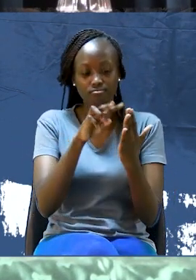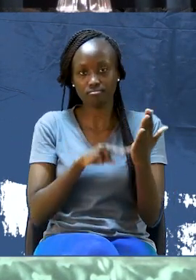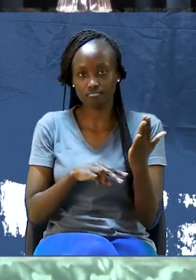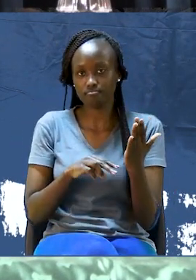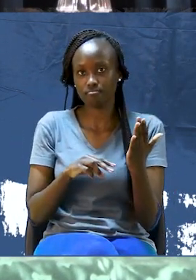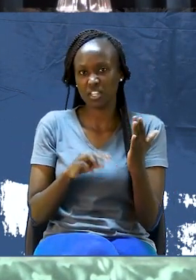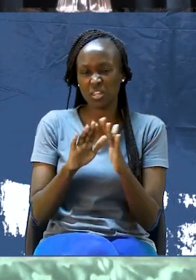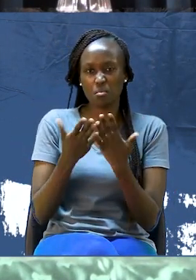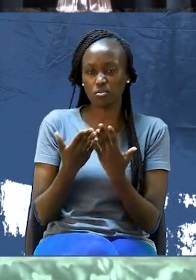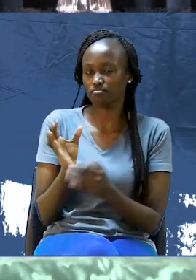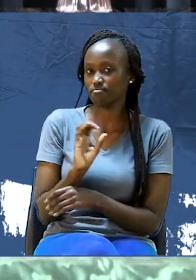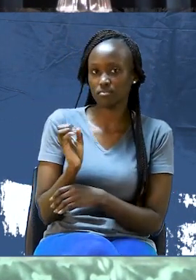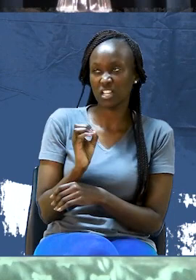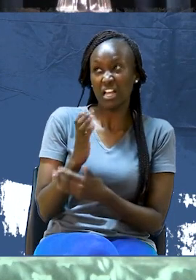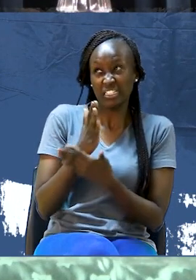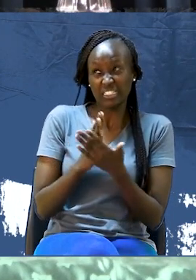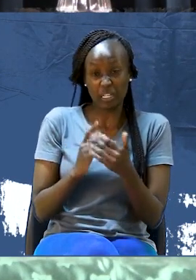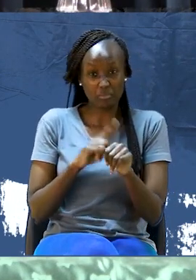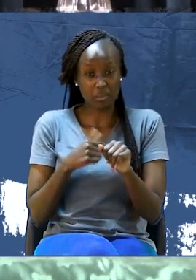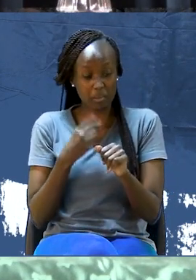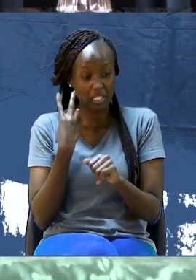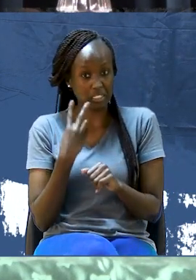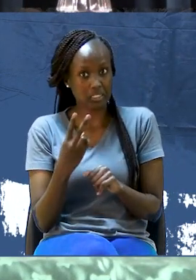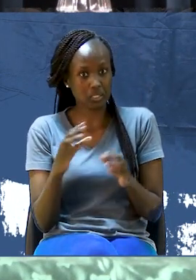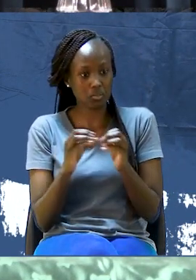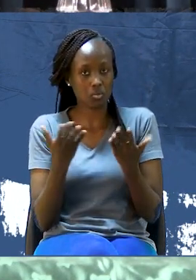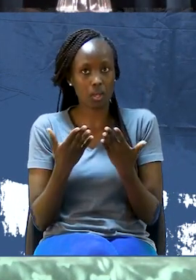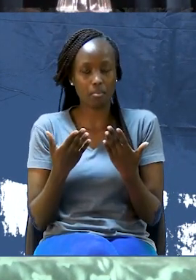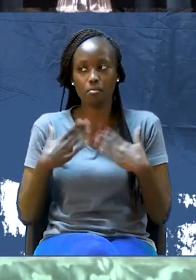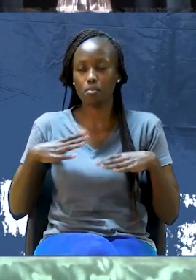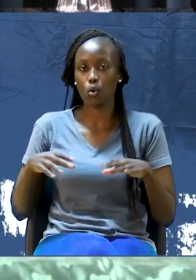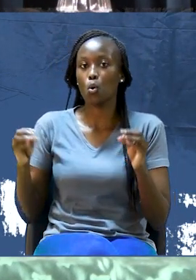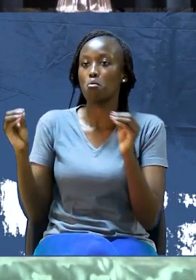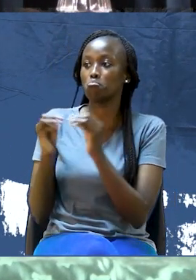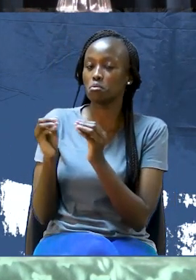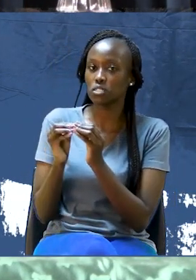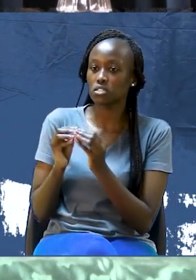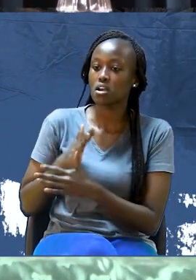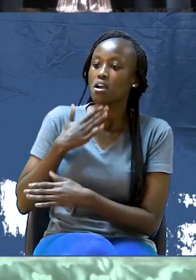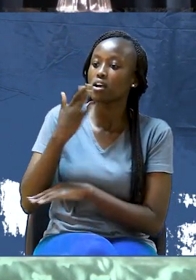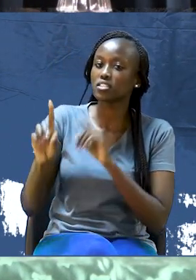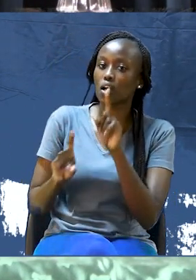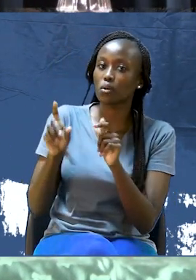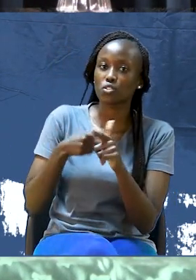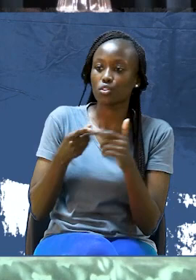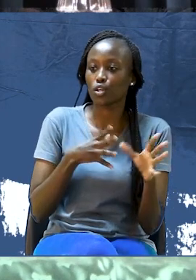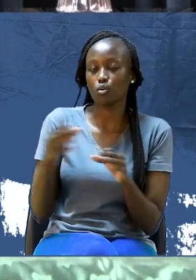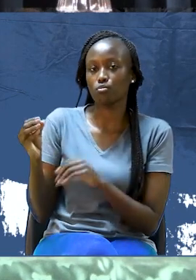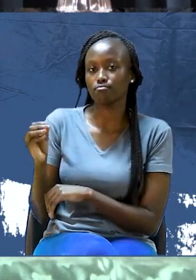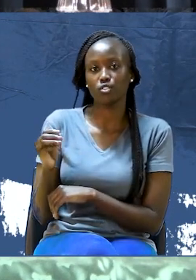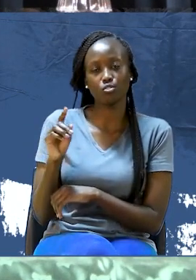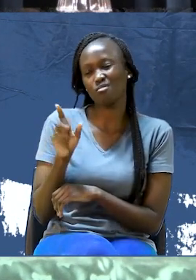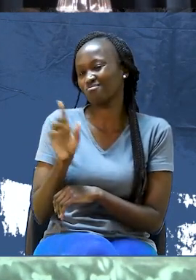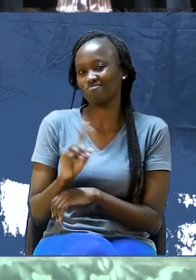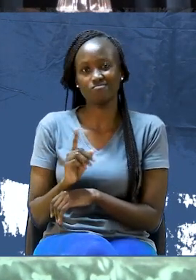seen situations where people just meet together, answer those questions, and go away. No, that's not it. Neither should it be a place for people to only hear